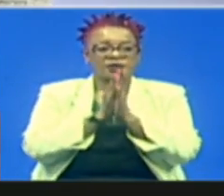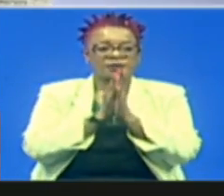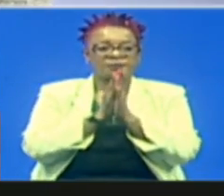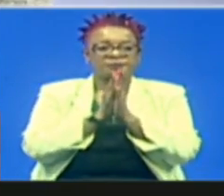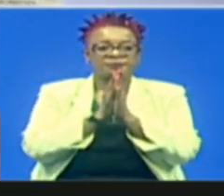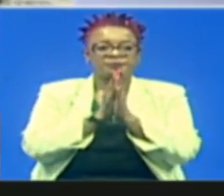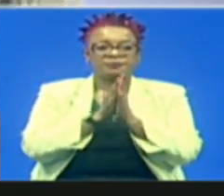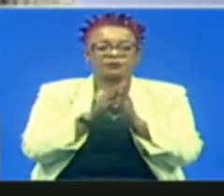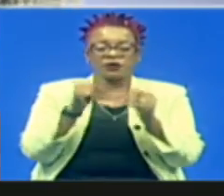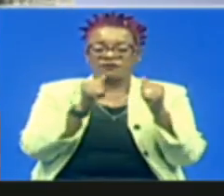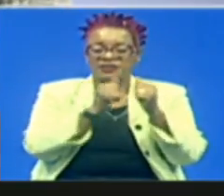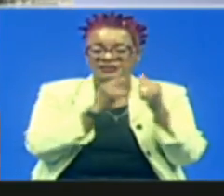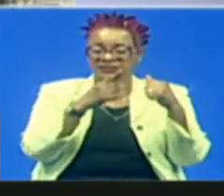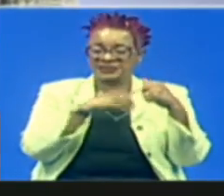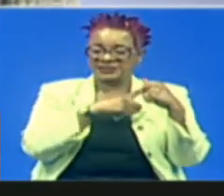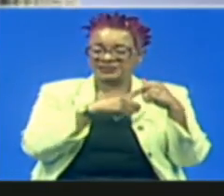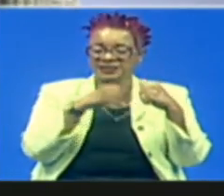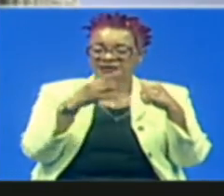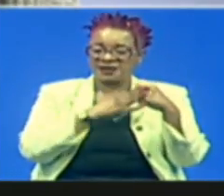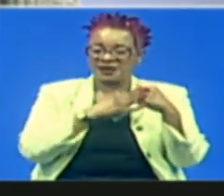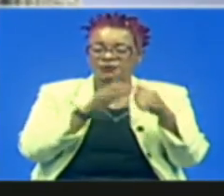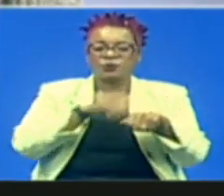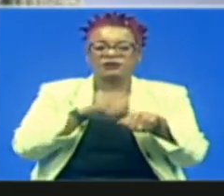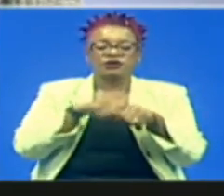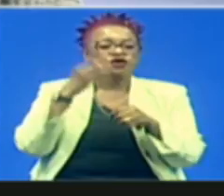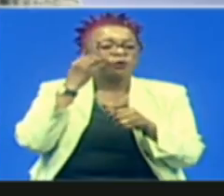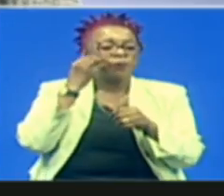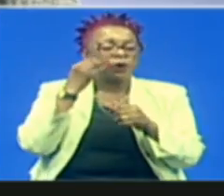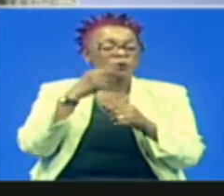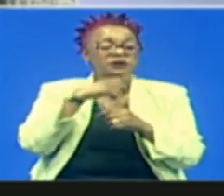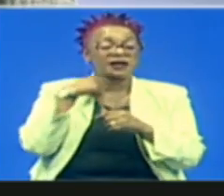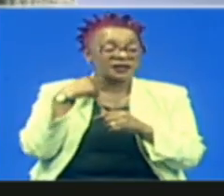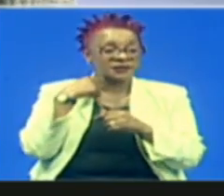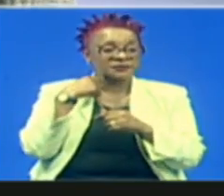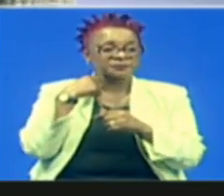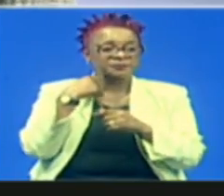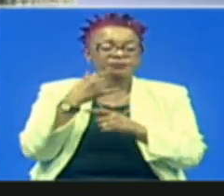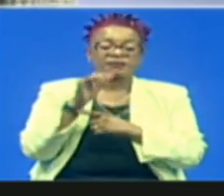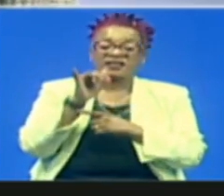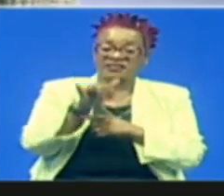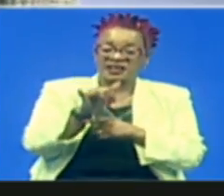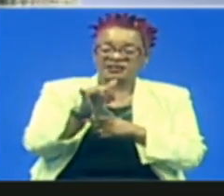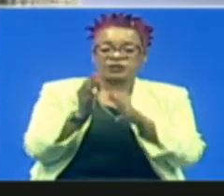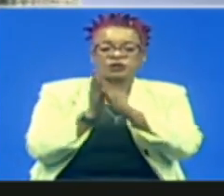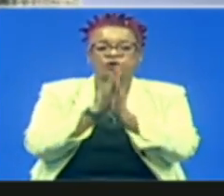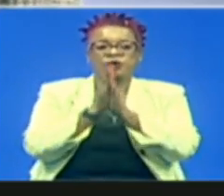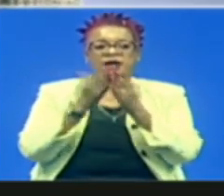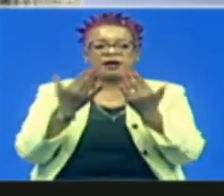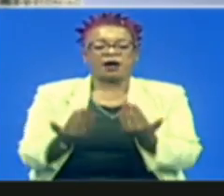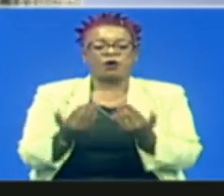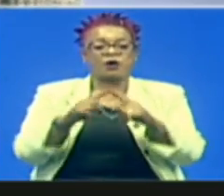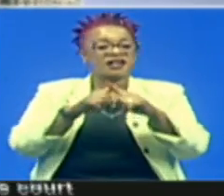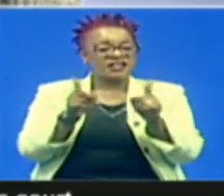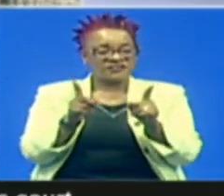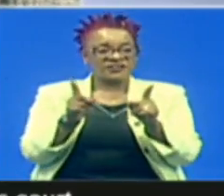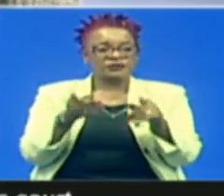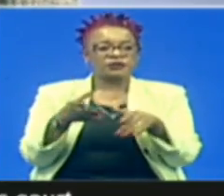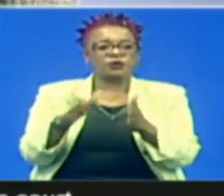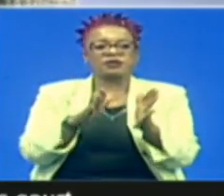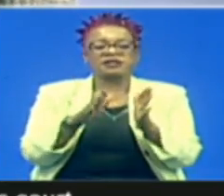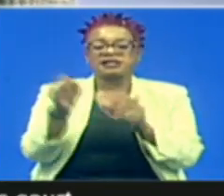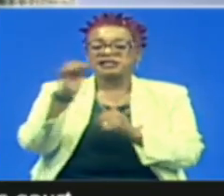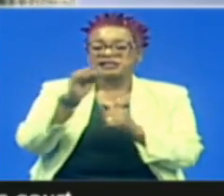time to 69, where Tom Mboya was assassinated. Well, there's that story now on a different note. State House